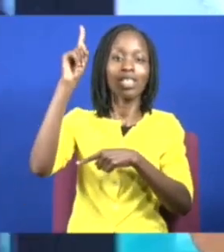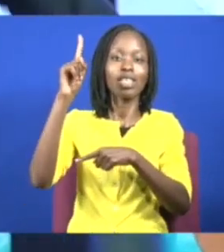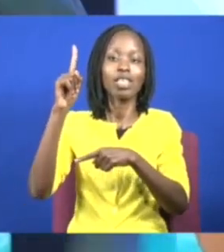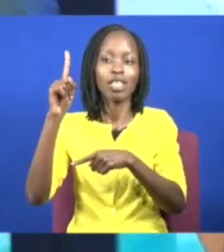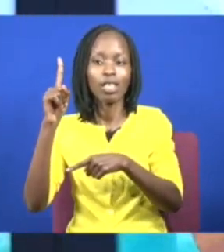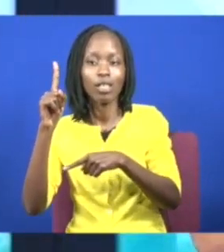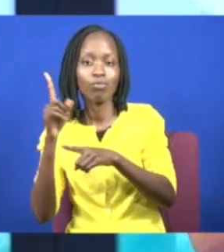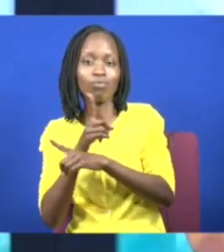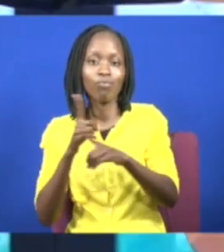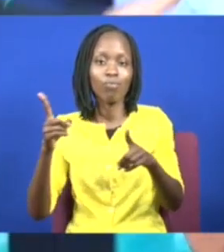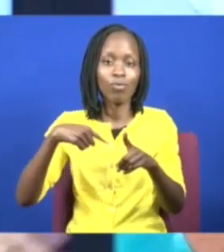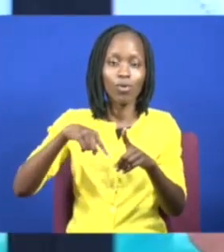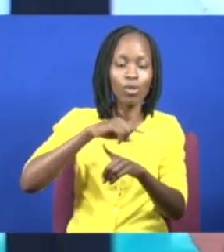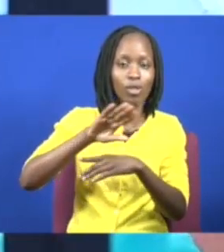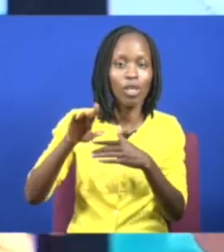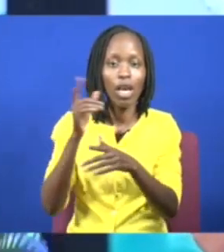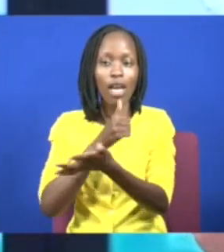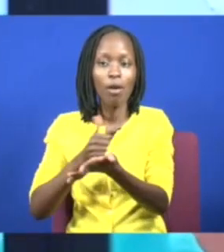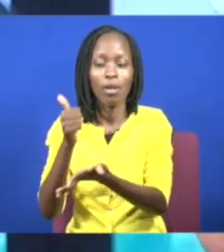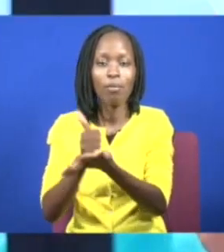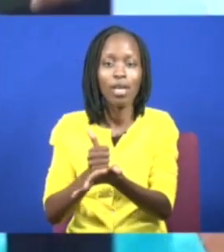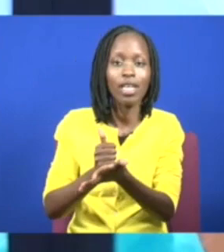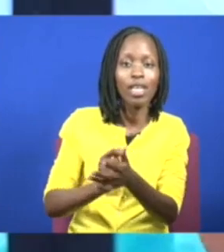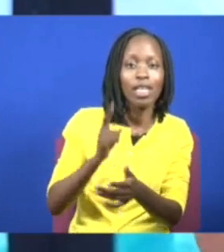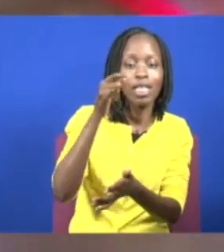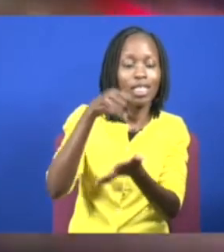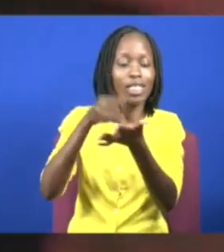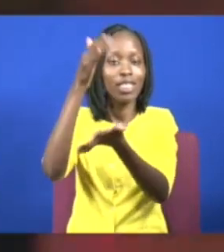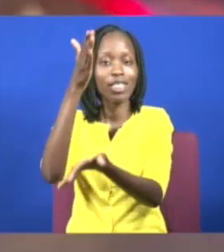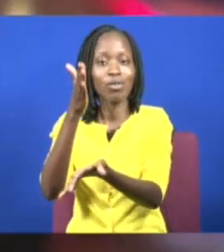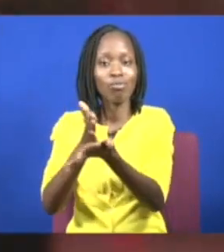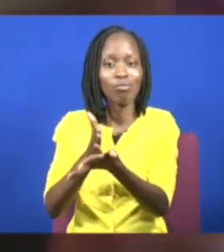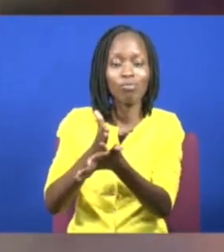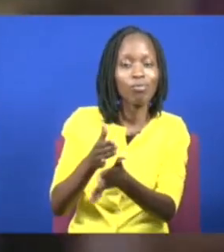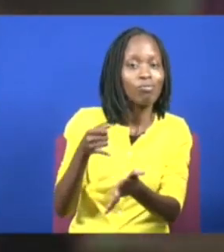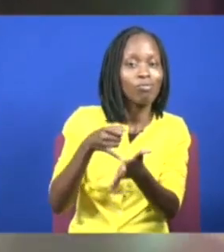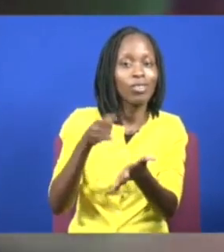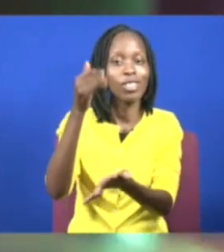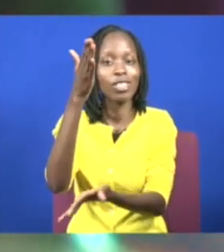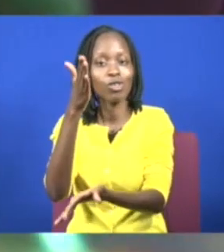Amen, amen, amen.